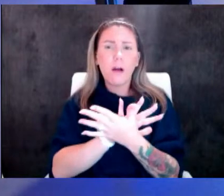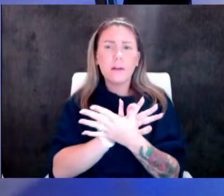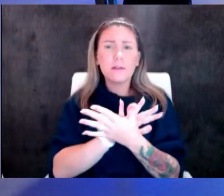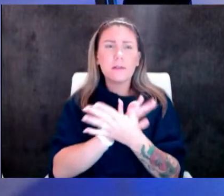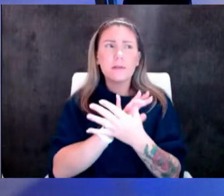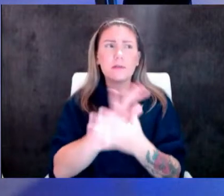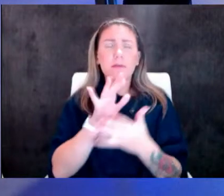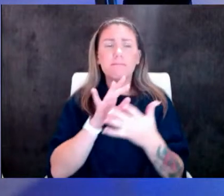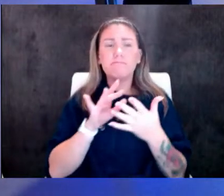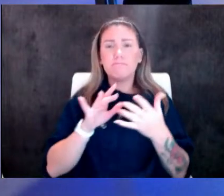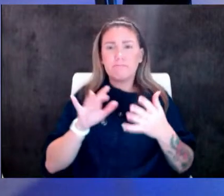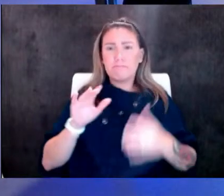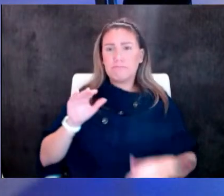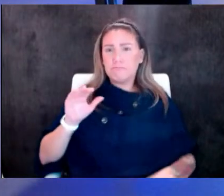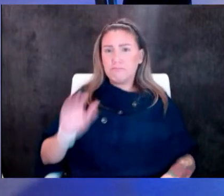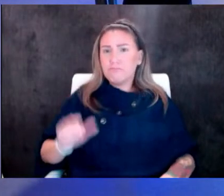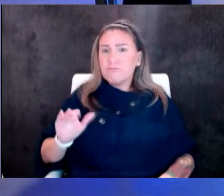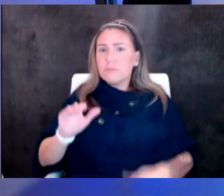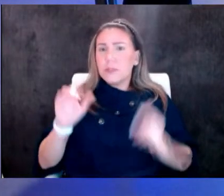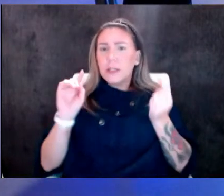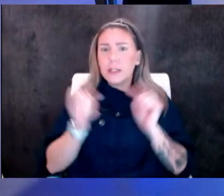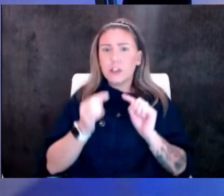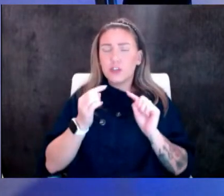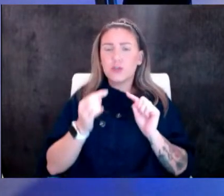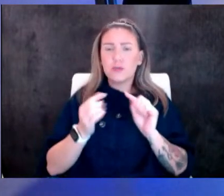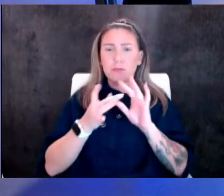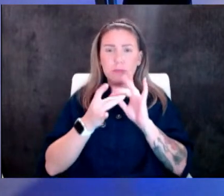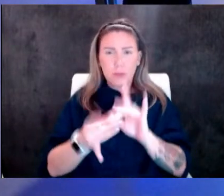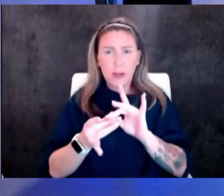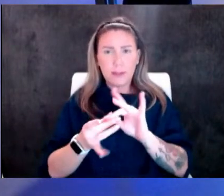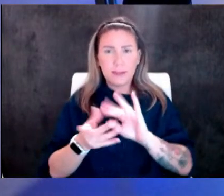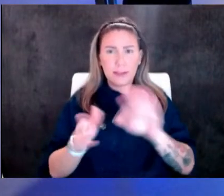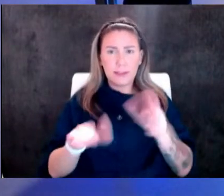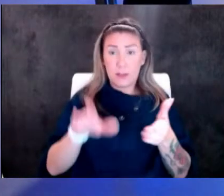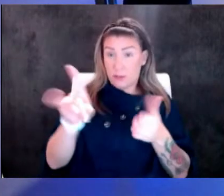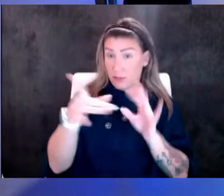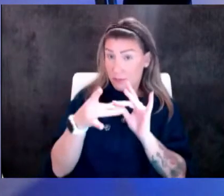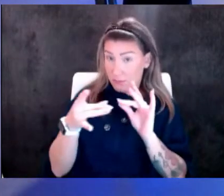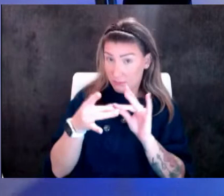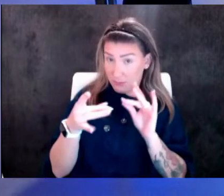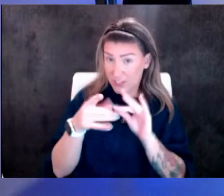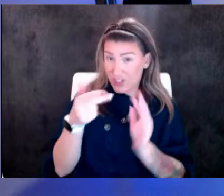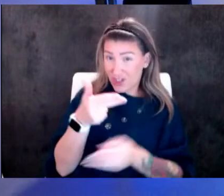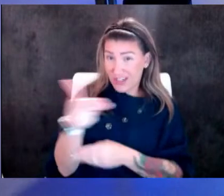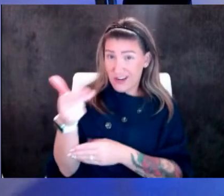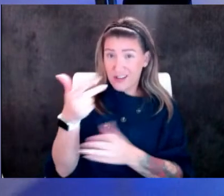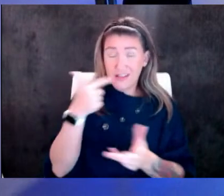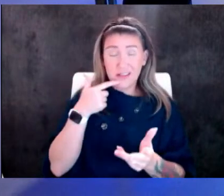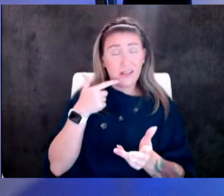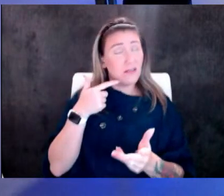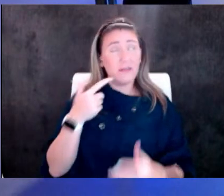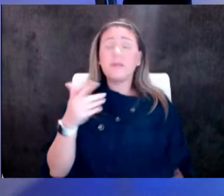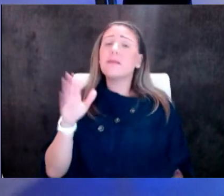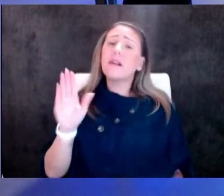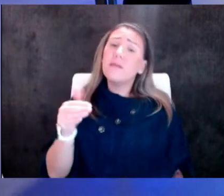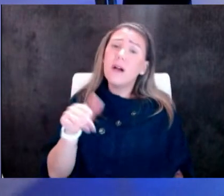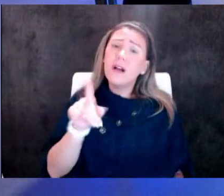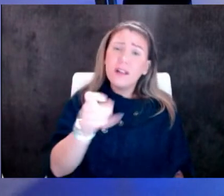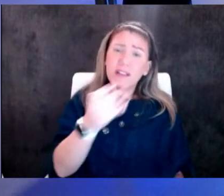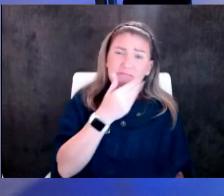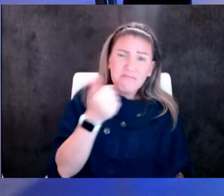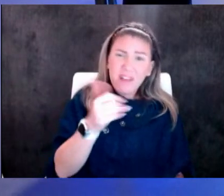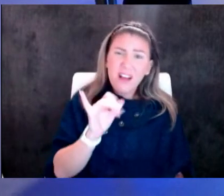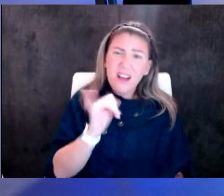pediatric injury leading to death, you mentioned firearms, which, man, that's just, come on, we got to do better than that. That's accidental